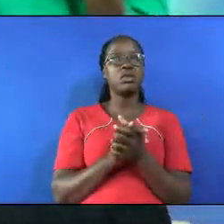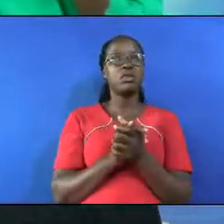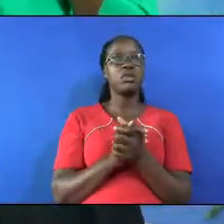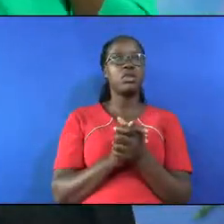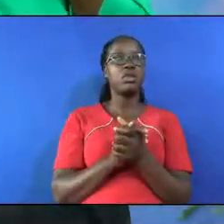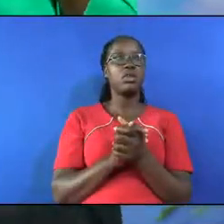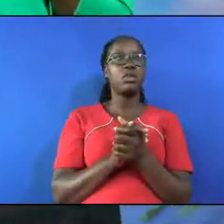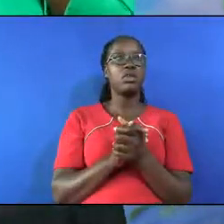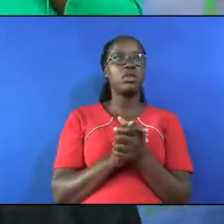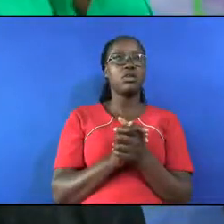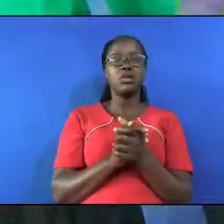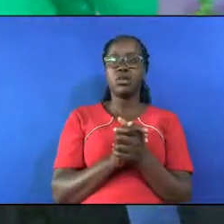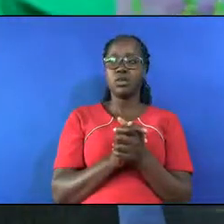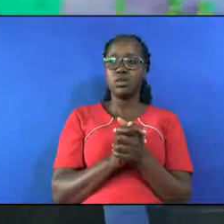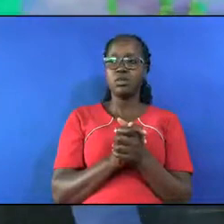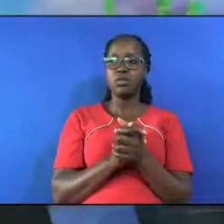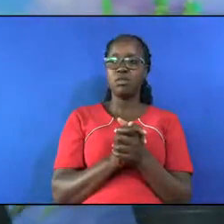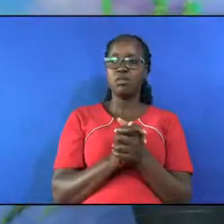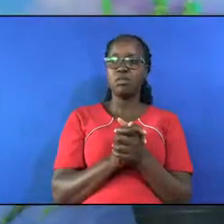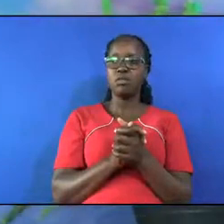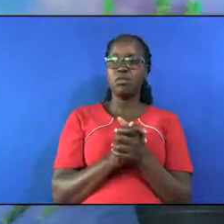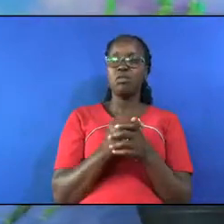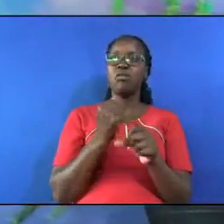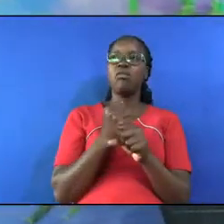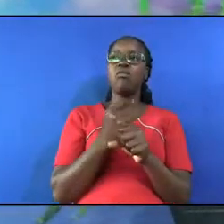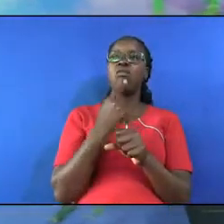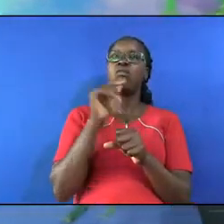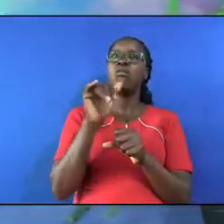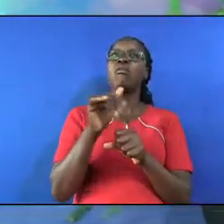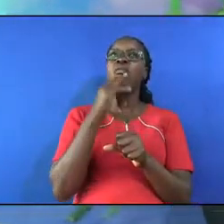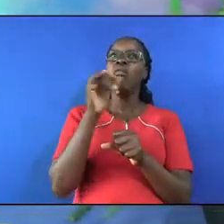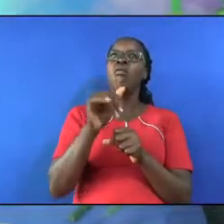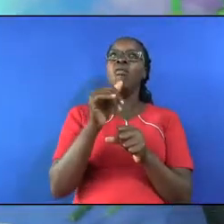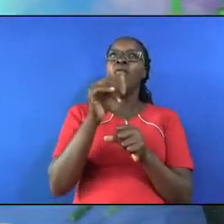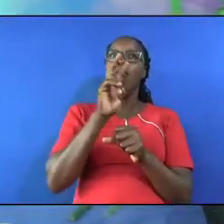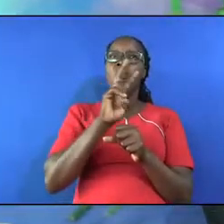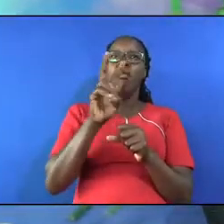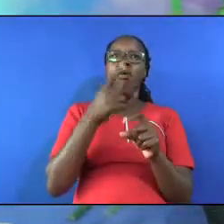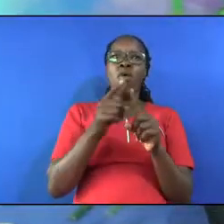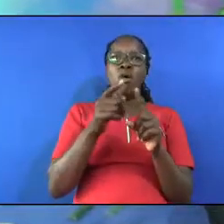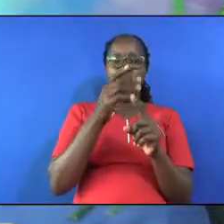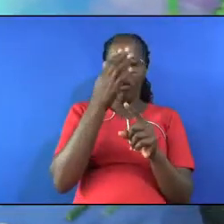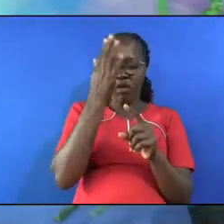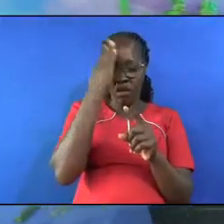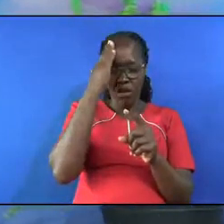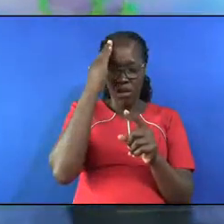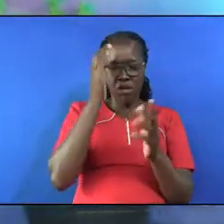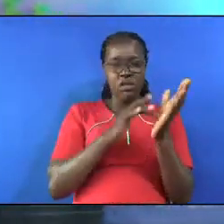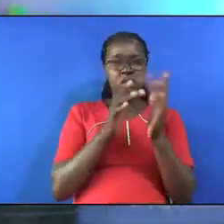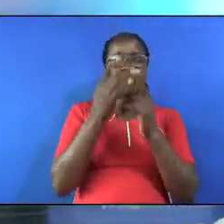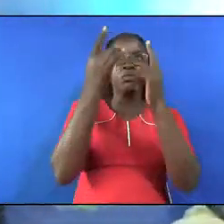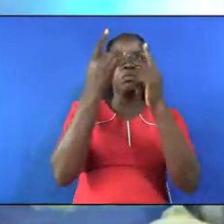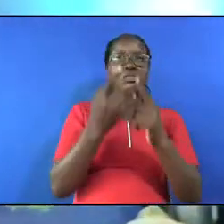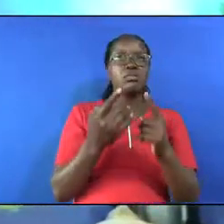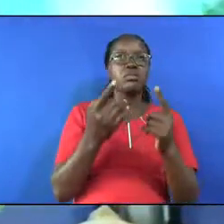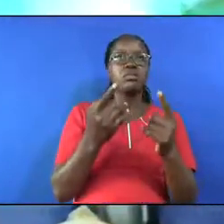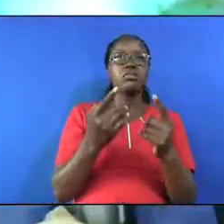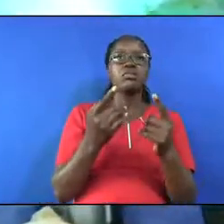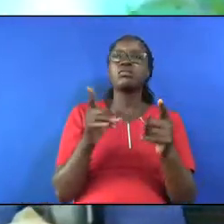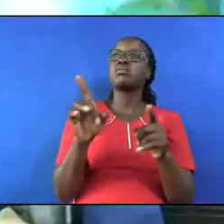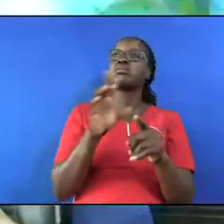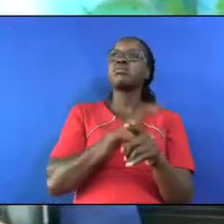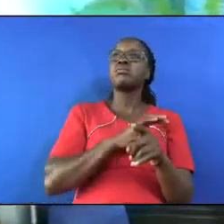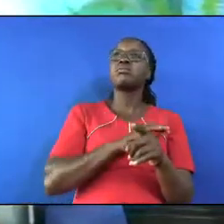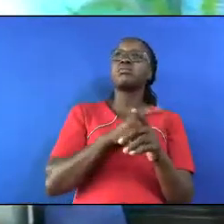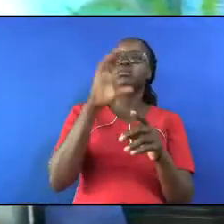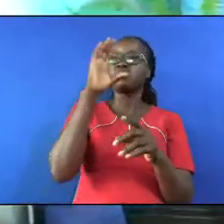way. And they do that so that they can be seen. But you know, when Jesus comes back, that such characters will